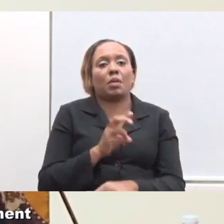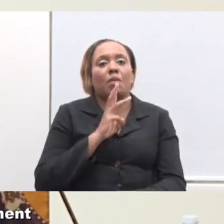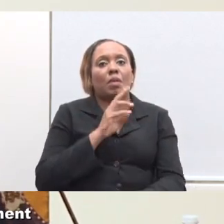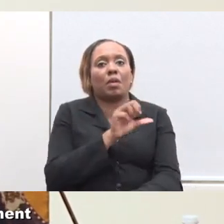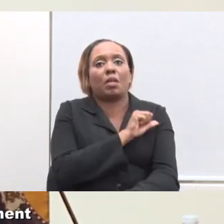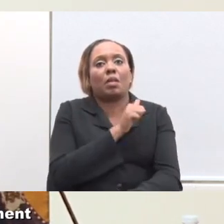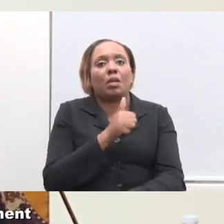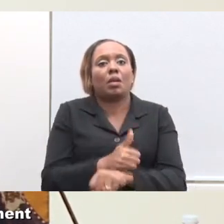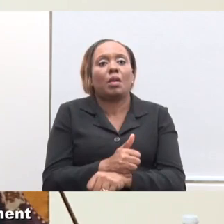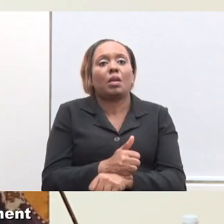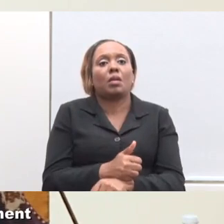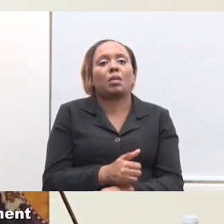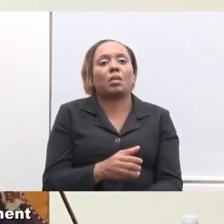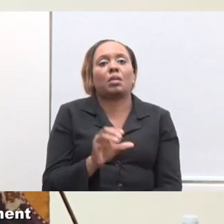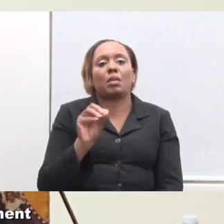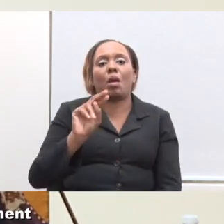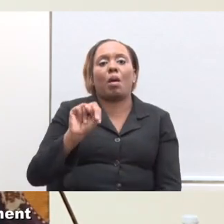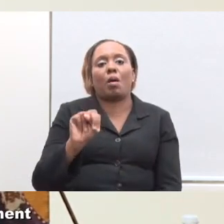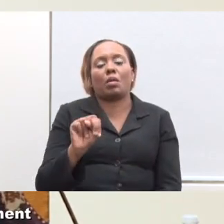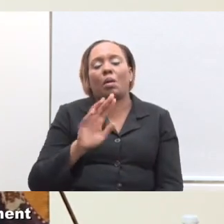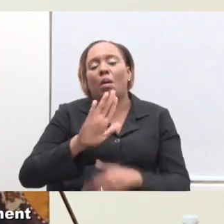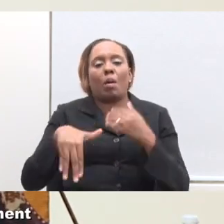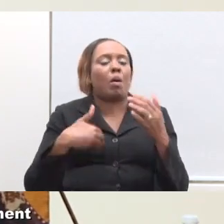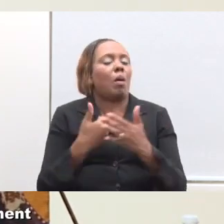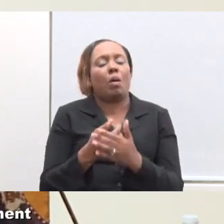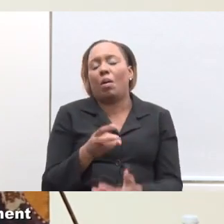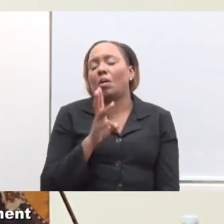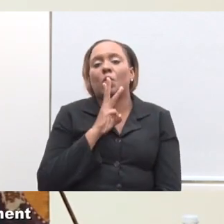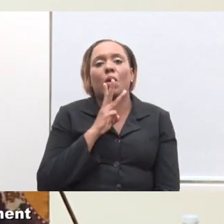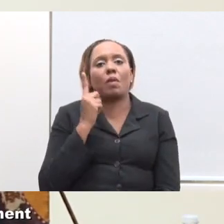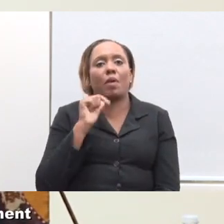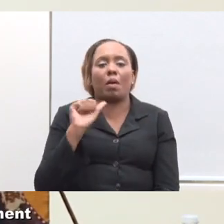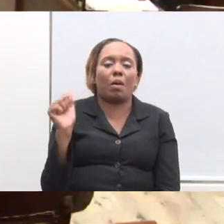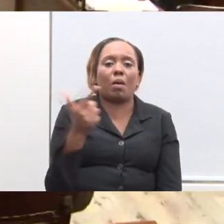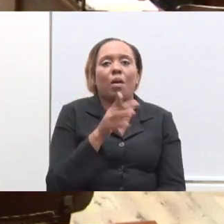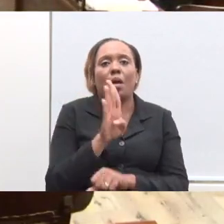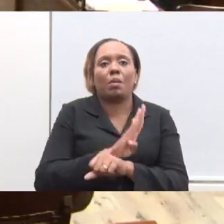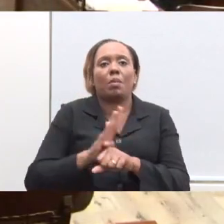to turn back on the water for all of those customers for